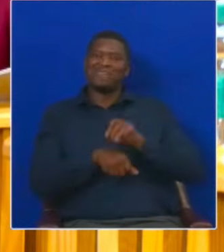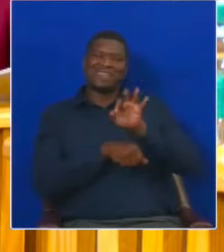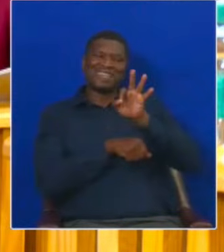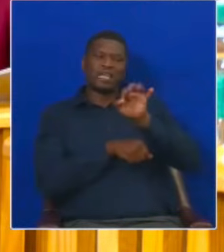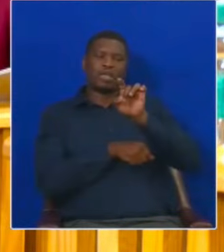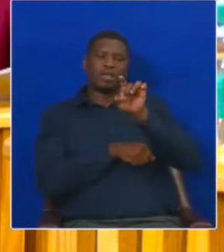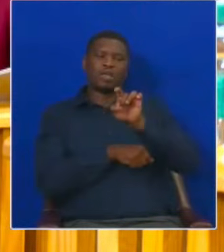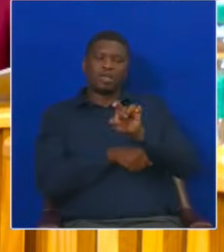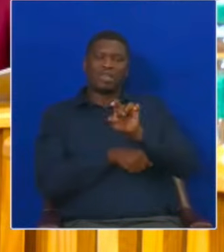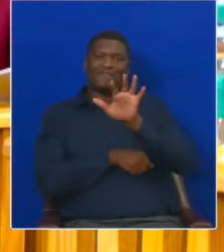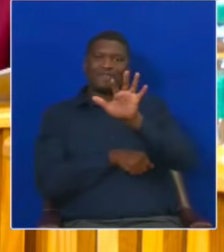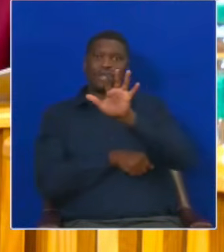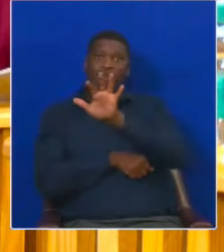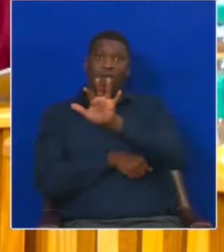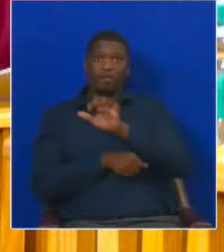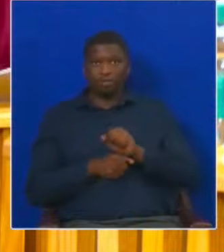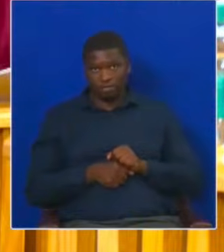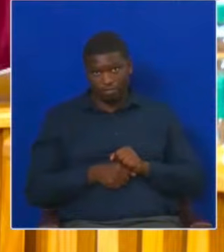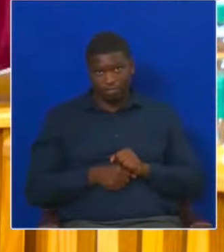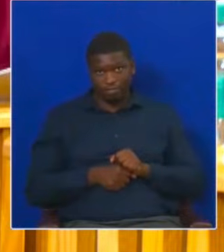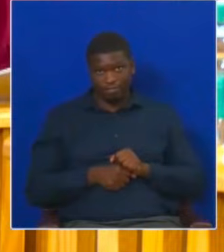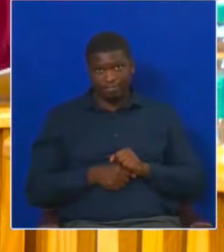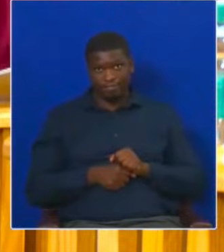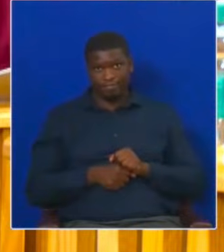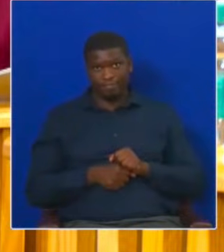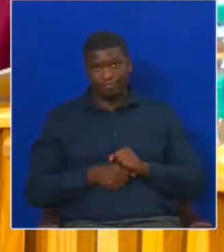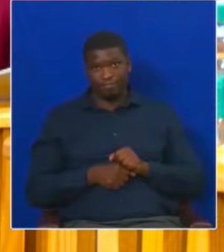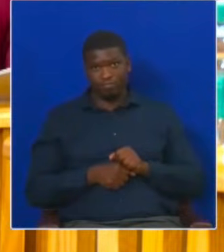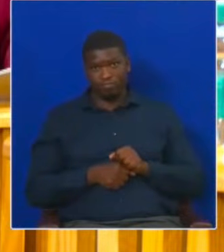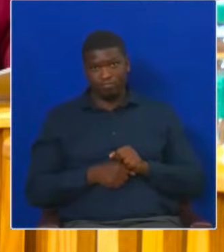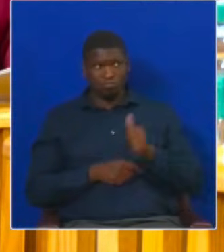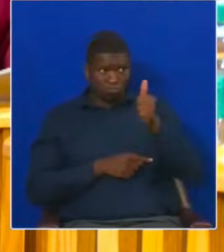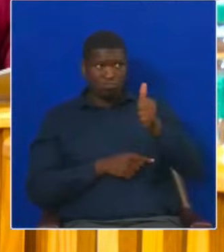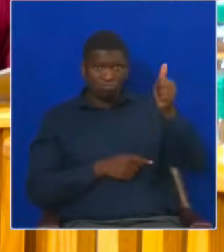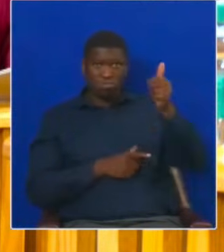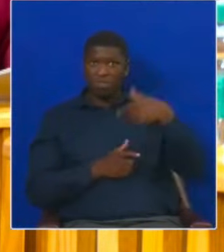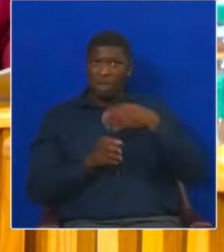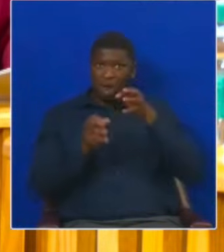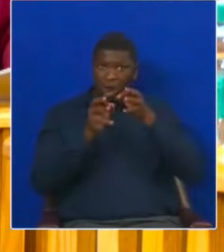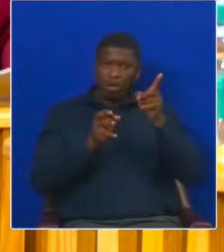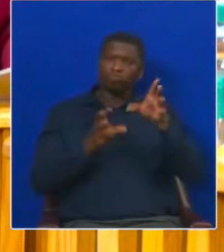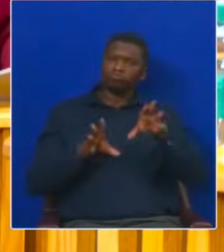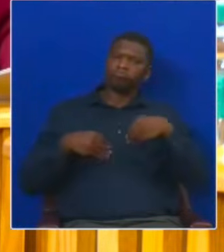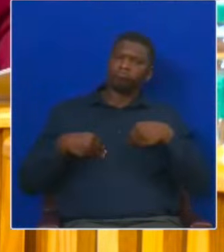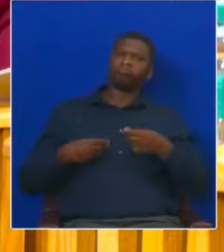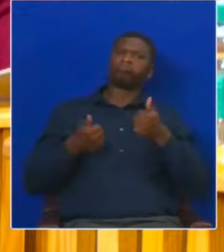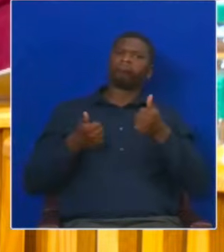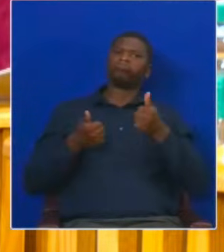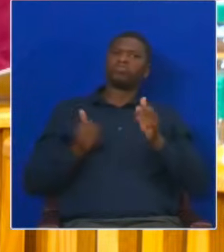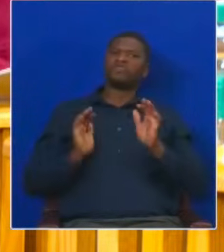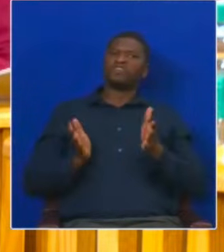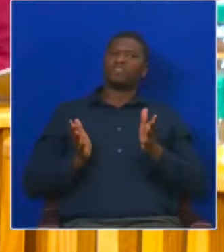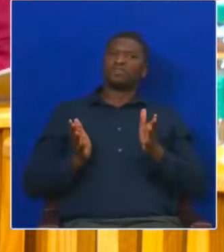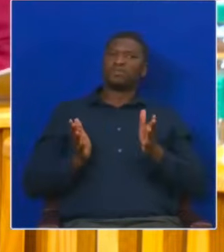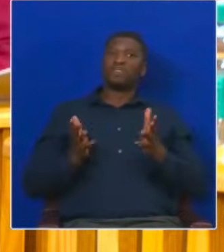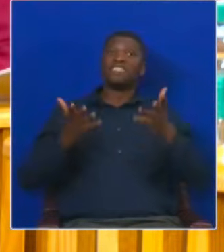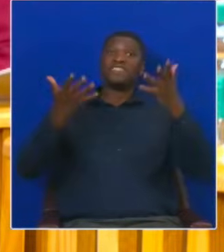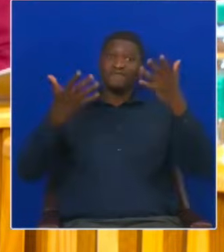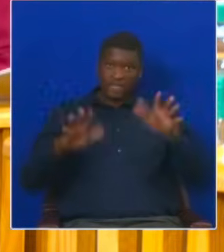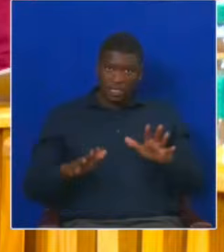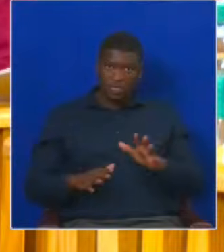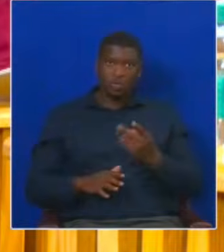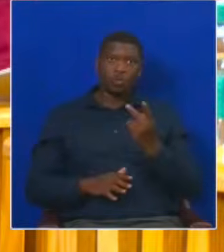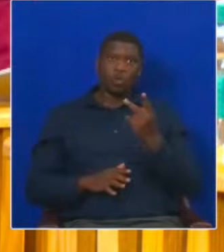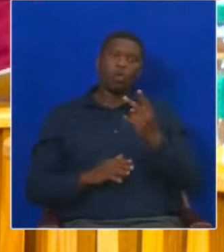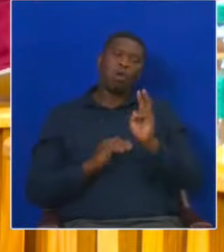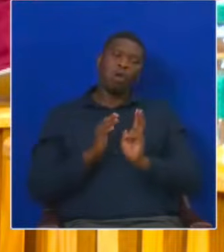Brigadier Nkwashu did not have a problem, and I went with him to his car through the gate in order to